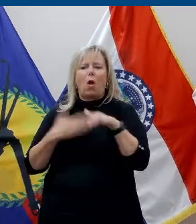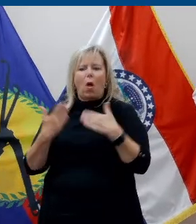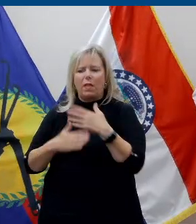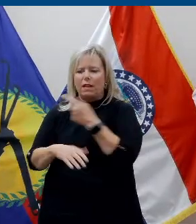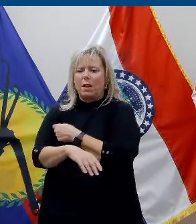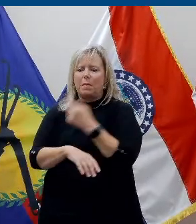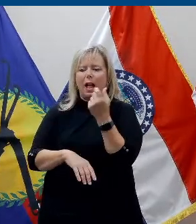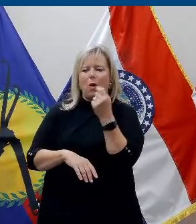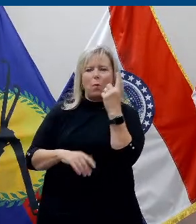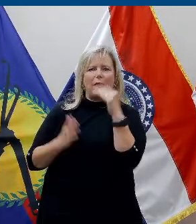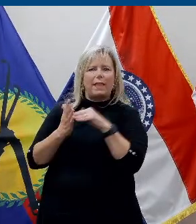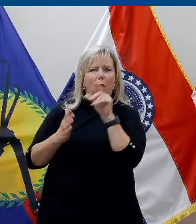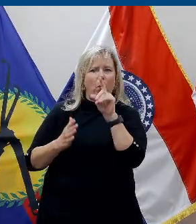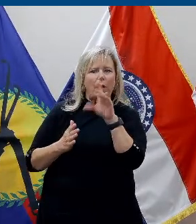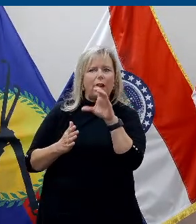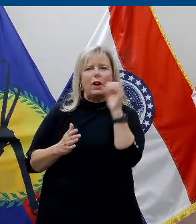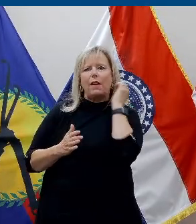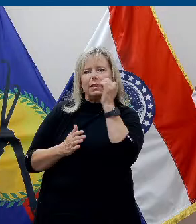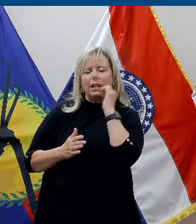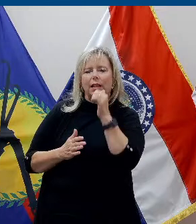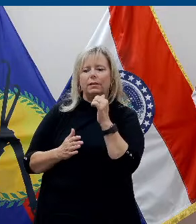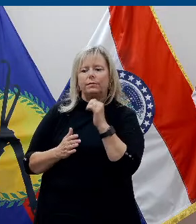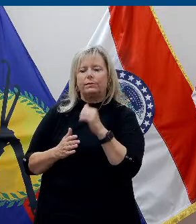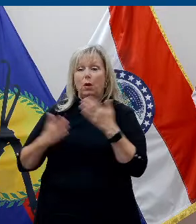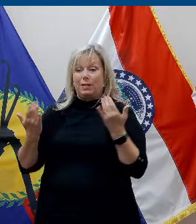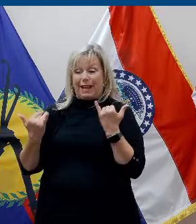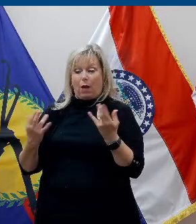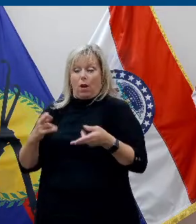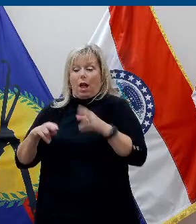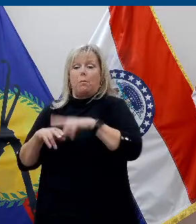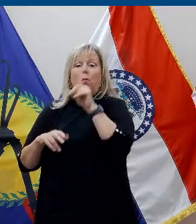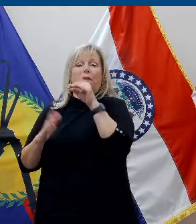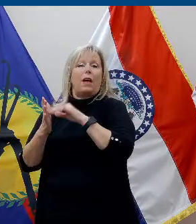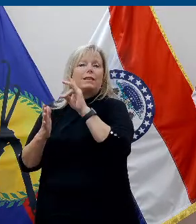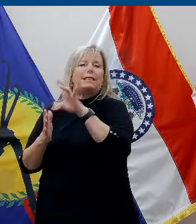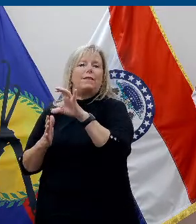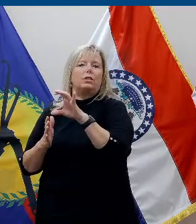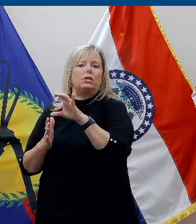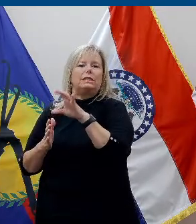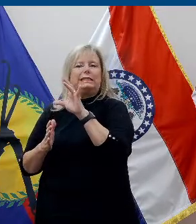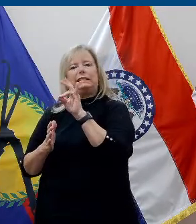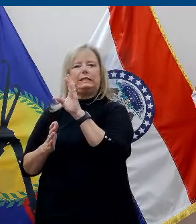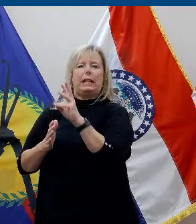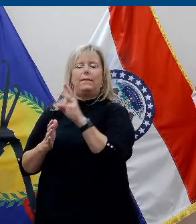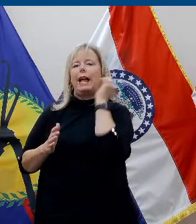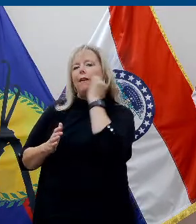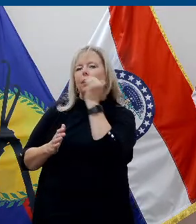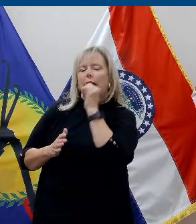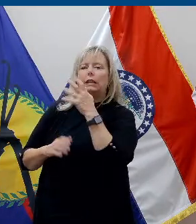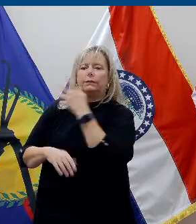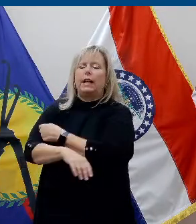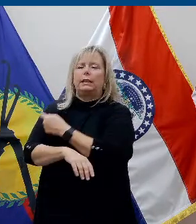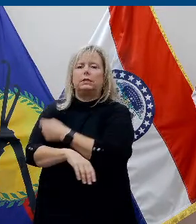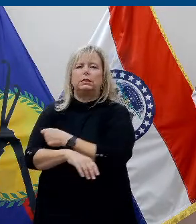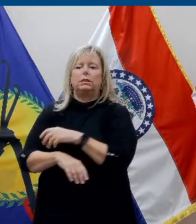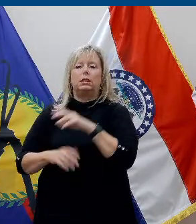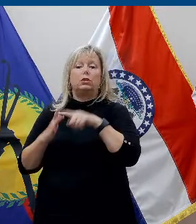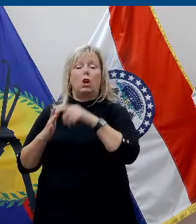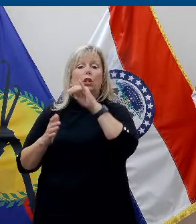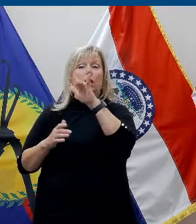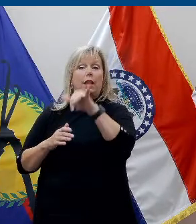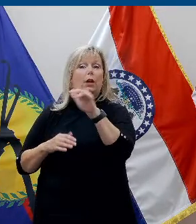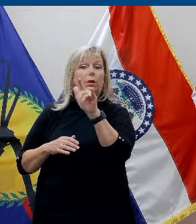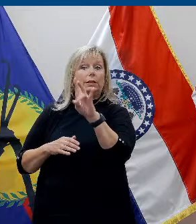vaccinators about 1,100 vaccinations a day. We're up to about 1,767 vaccinations per day as of July